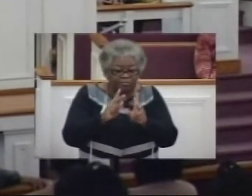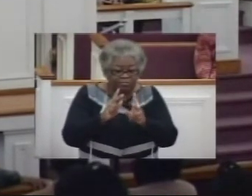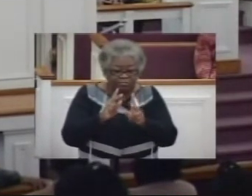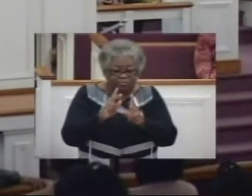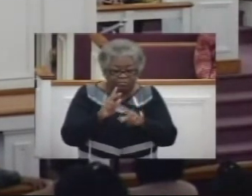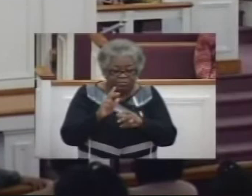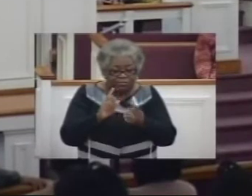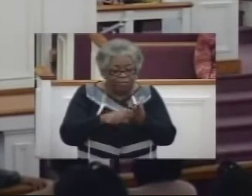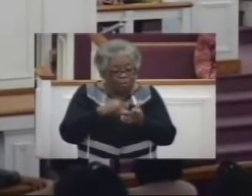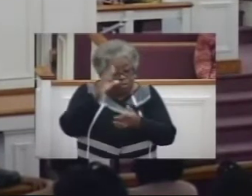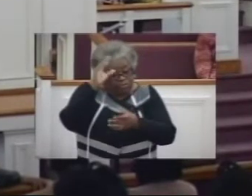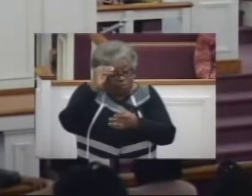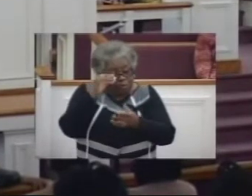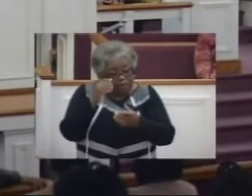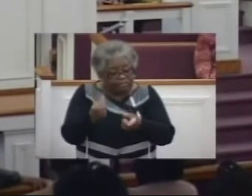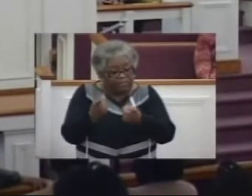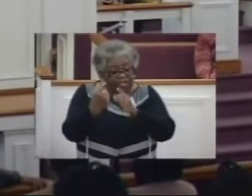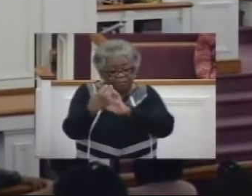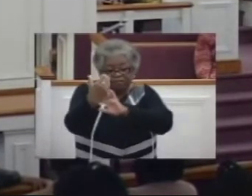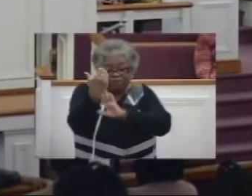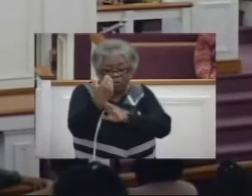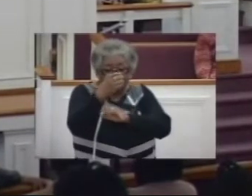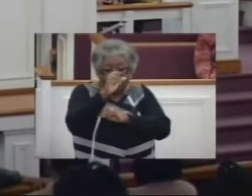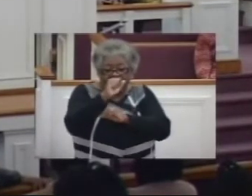came before